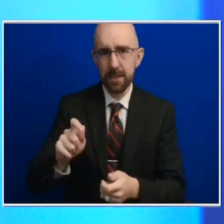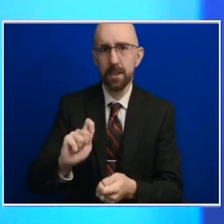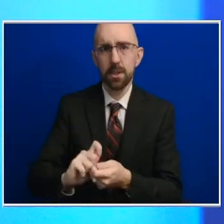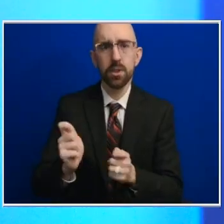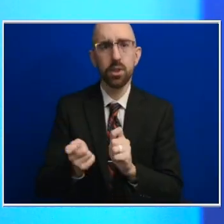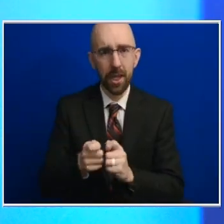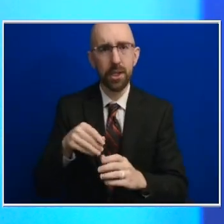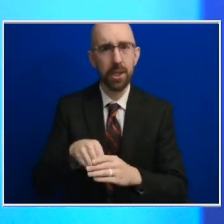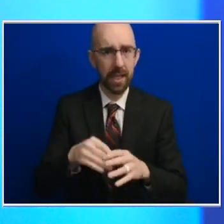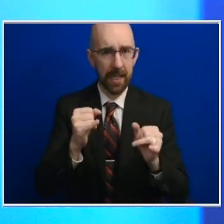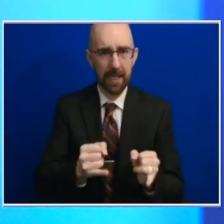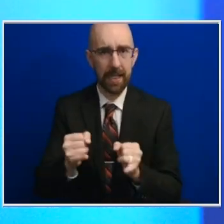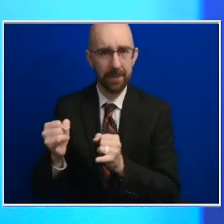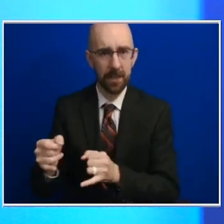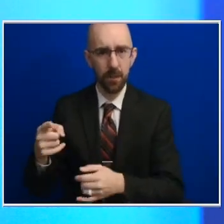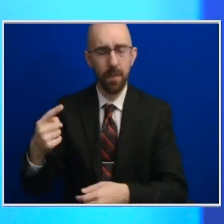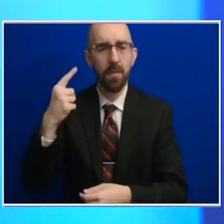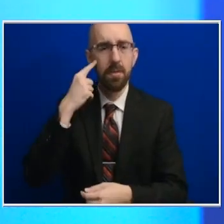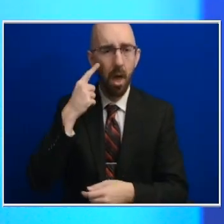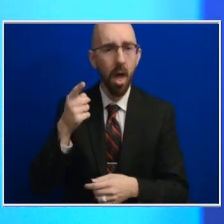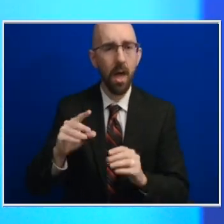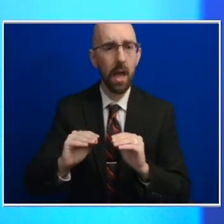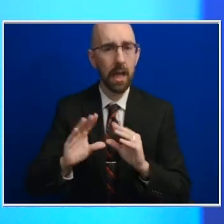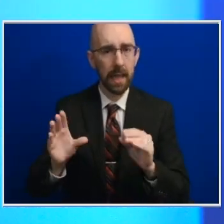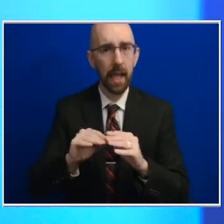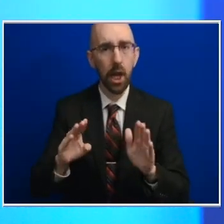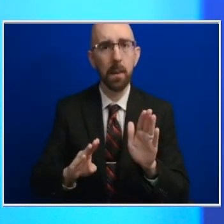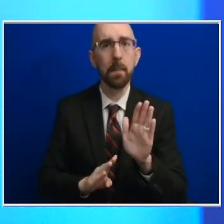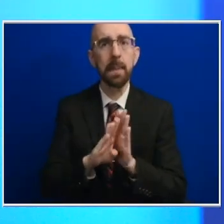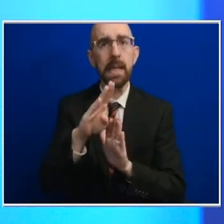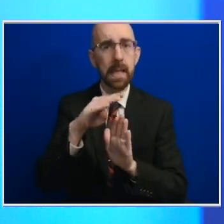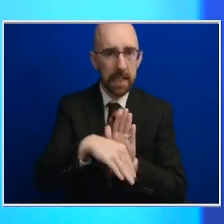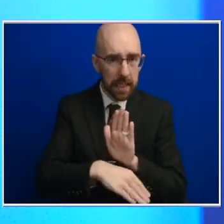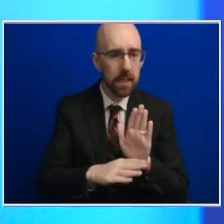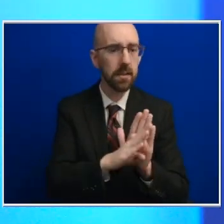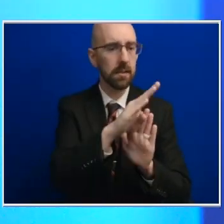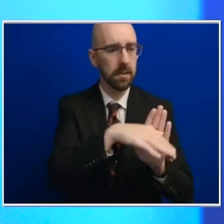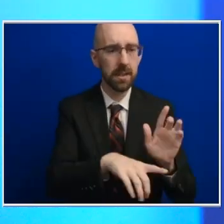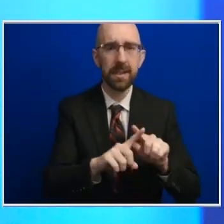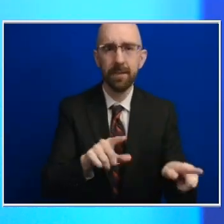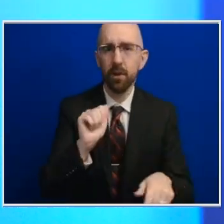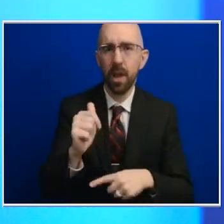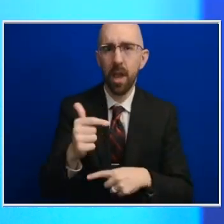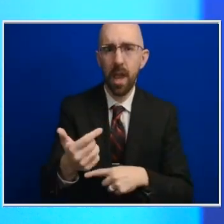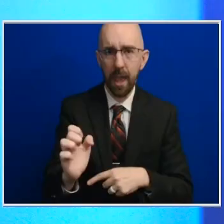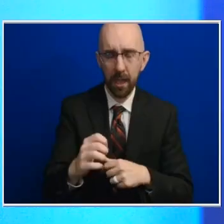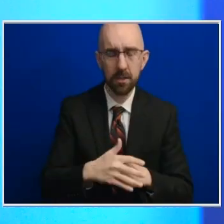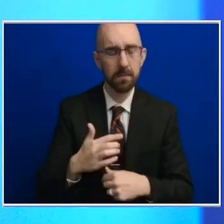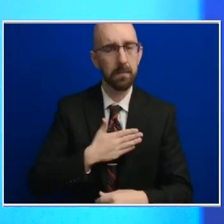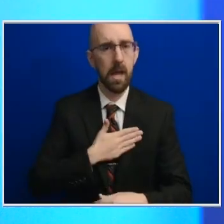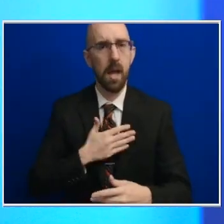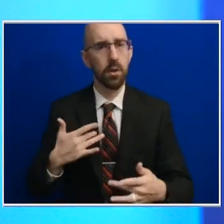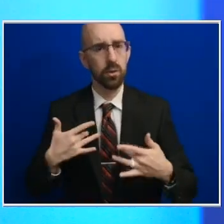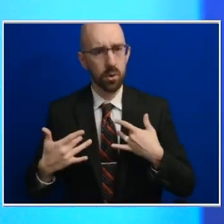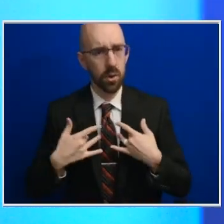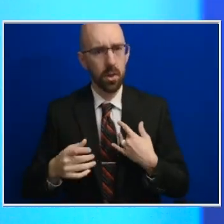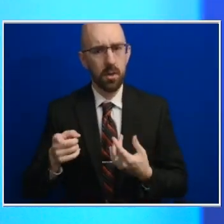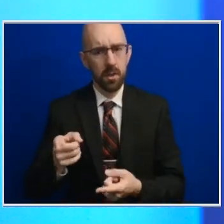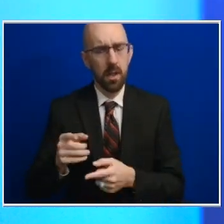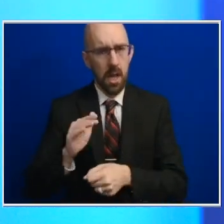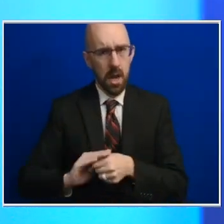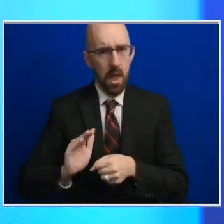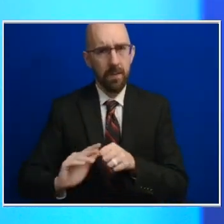individuals, and they thought that there were clear peaks at these different ages. What I'm concerned about is, were there enough people involved? There were